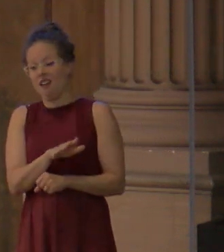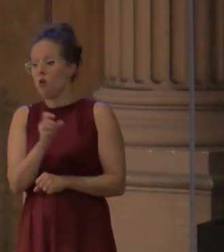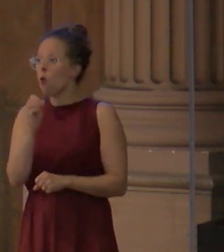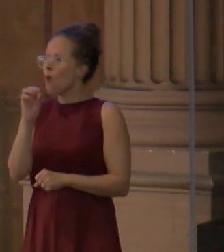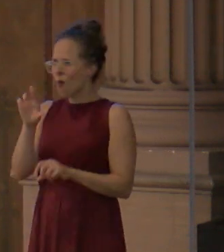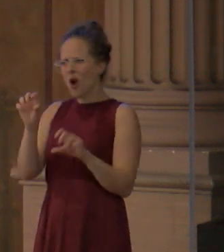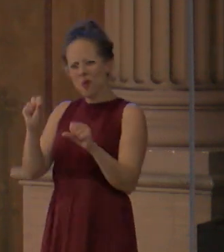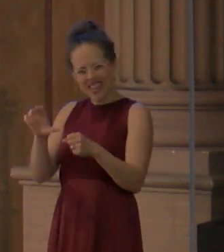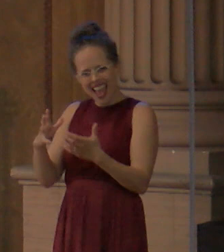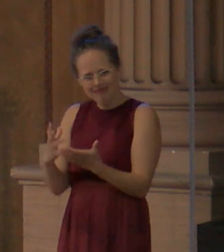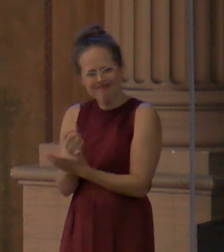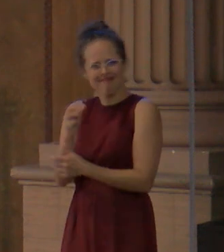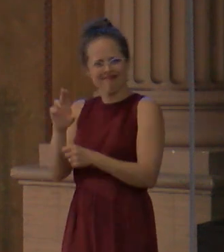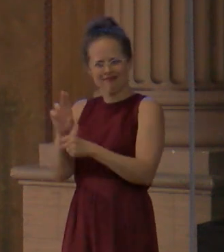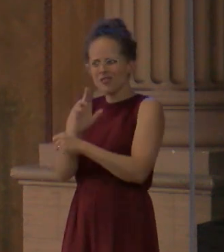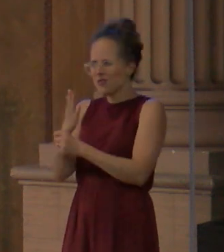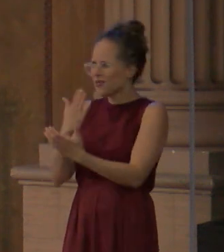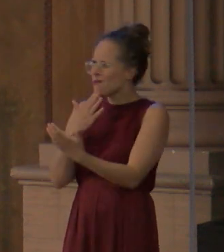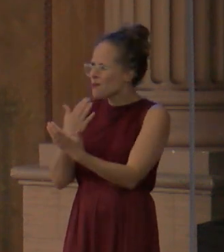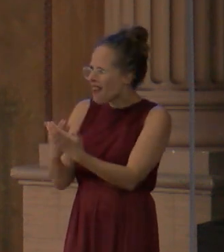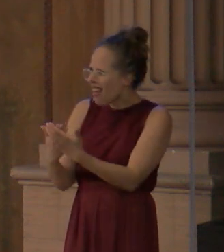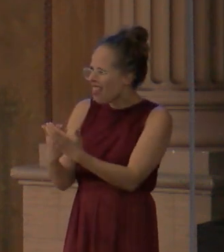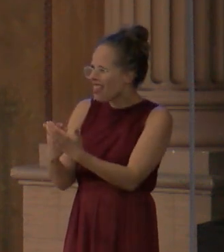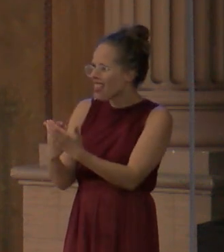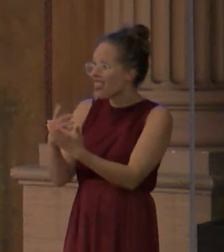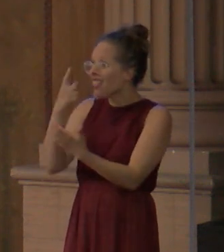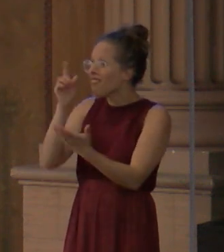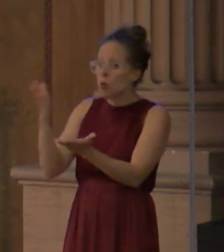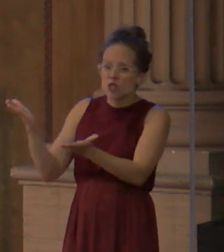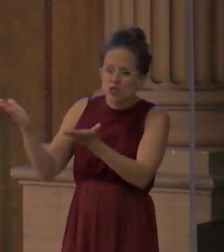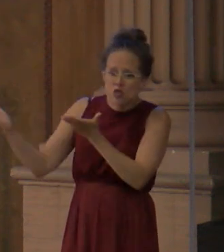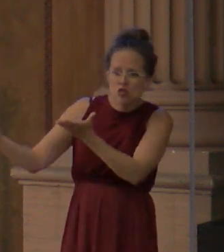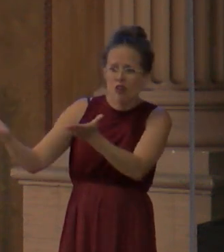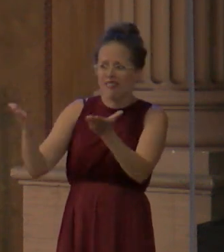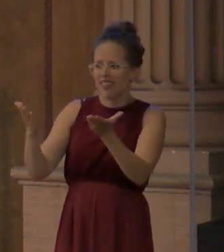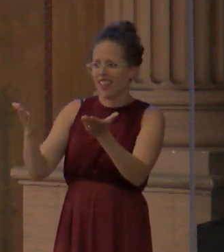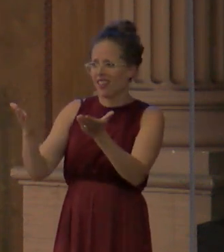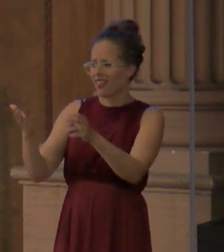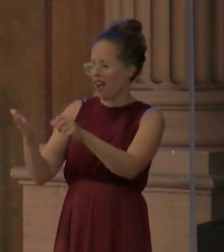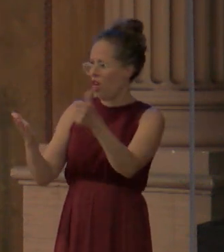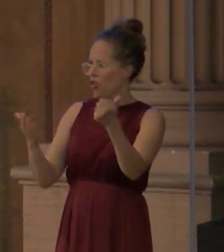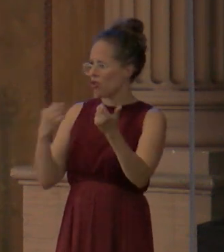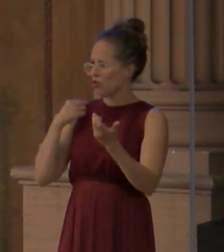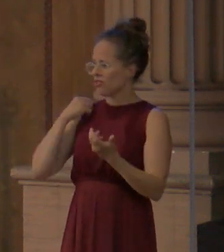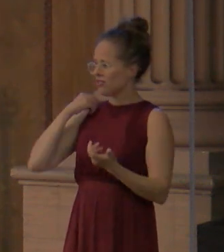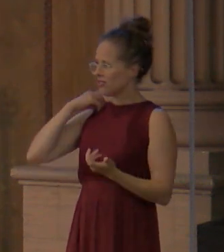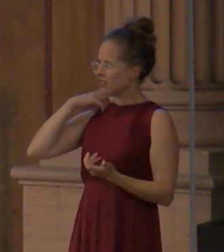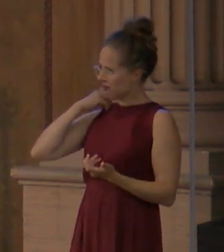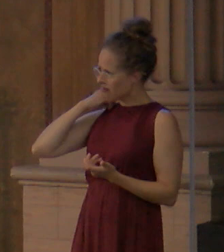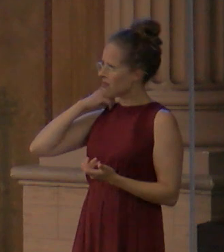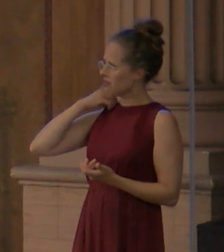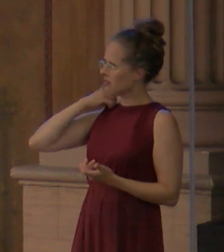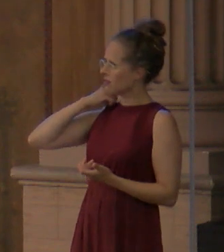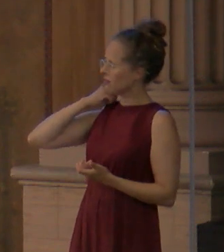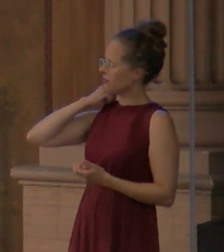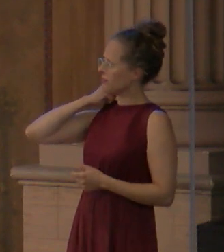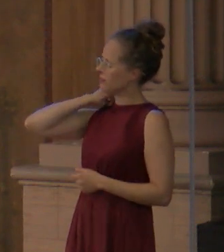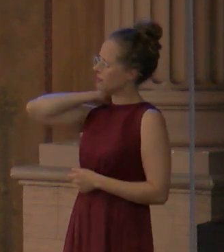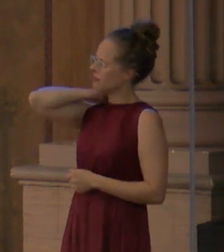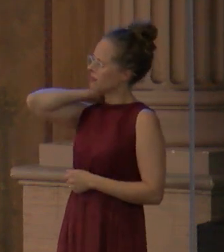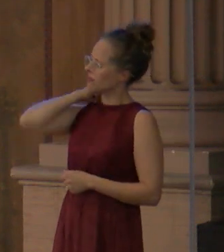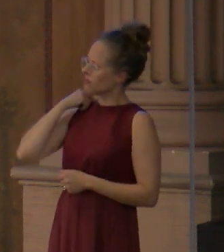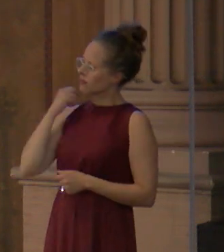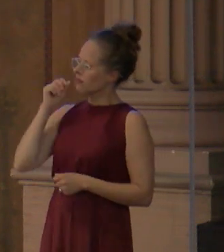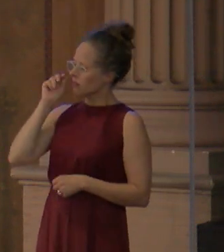good stewards of it and leverage it to serve people. That we are people who follow Jesus, who came to serve